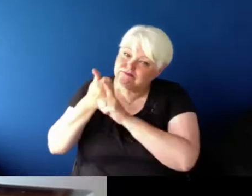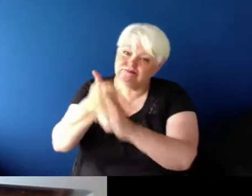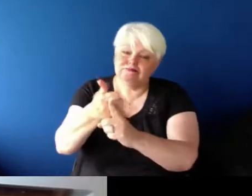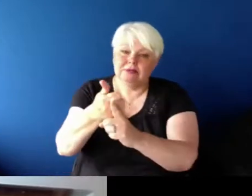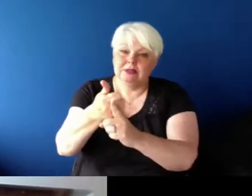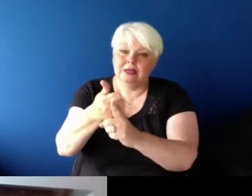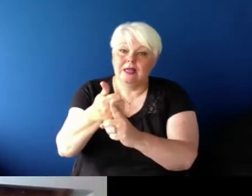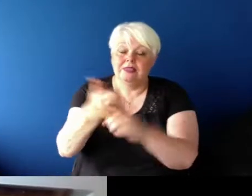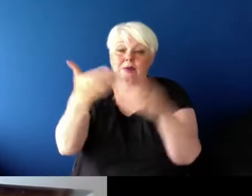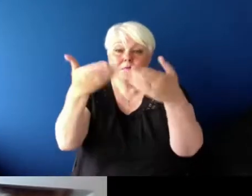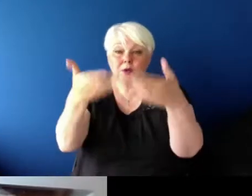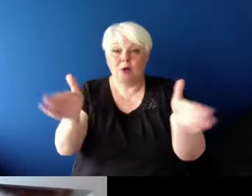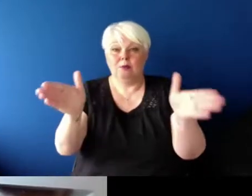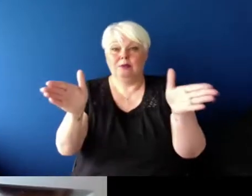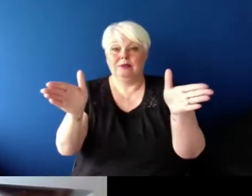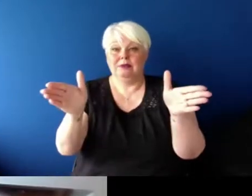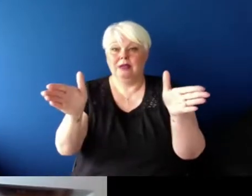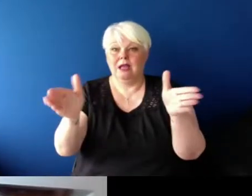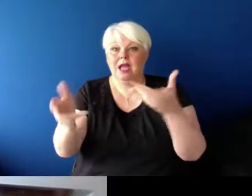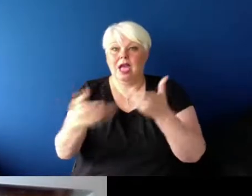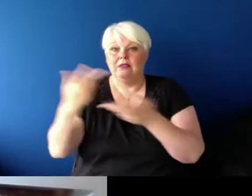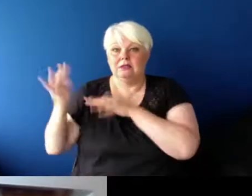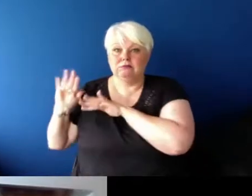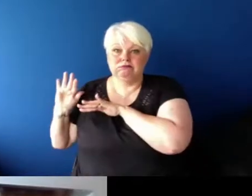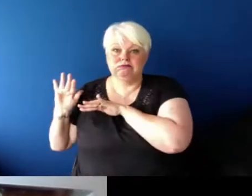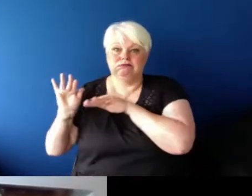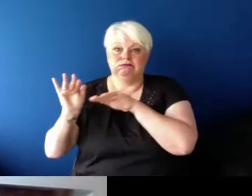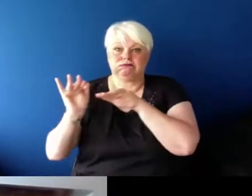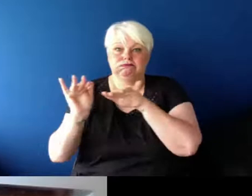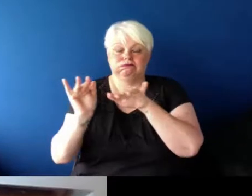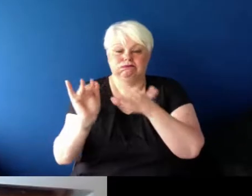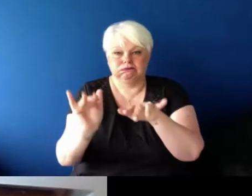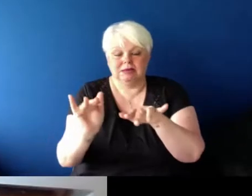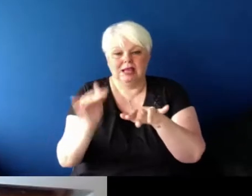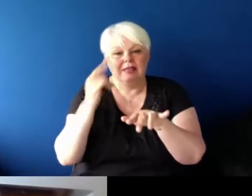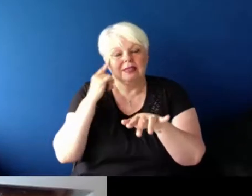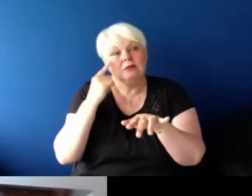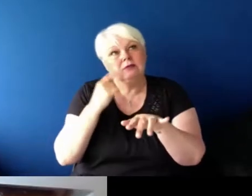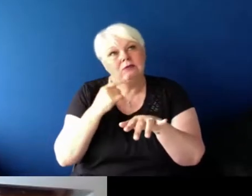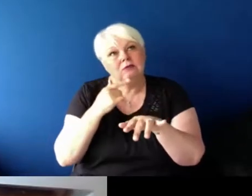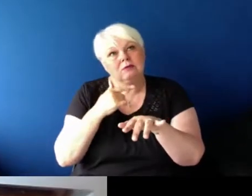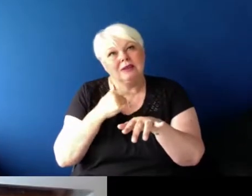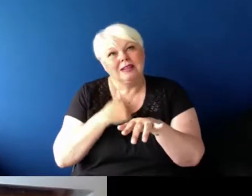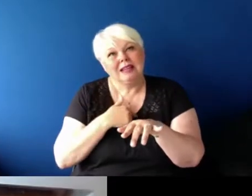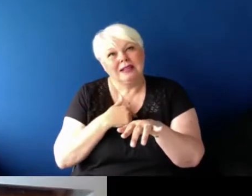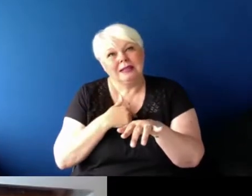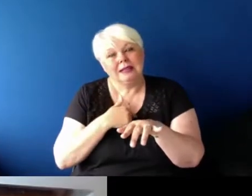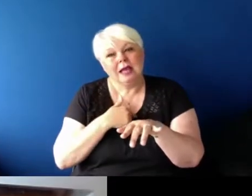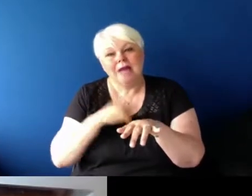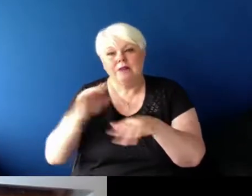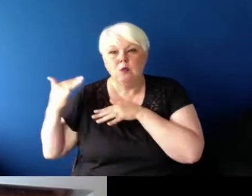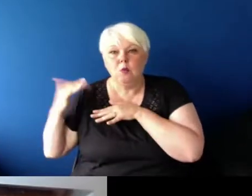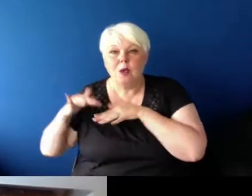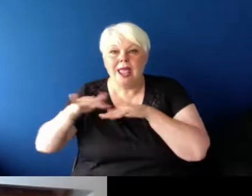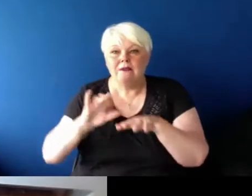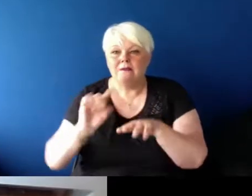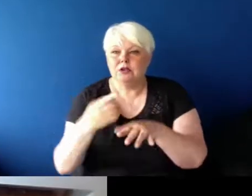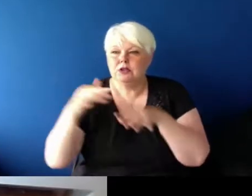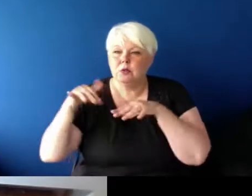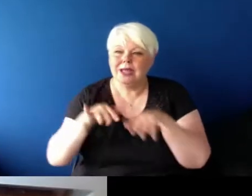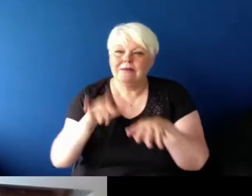once the door was open ajar, that others were able to come through. And I think I was very much one of the second wave, really. And